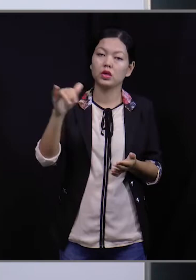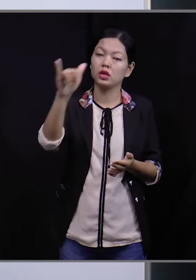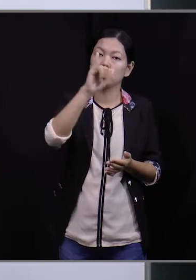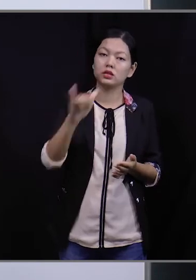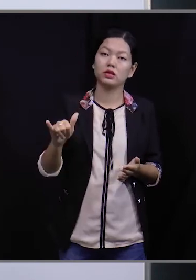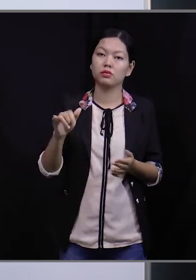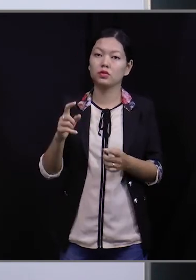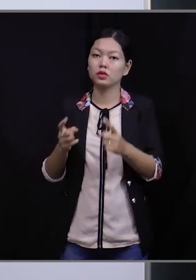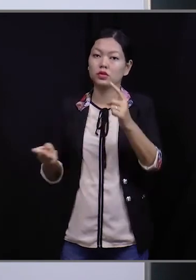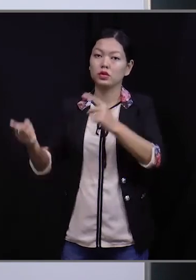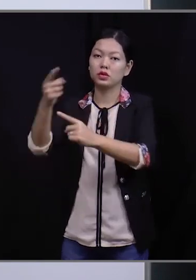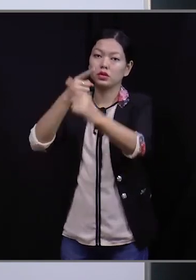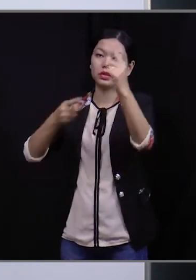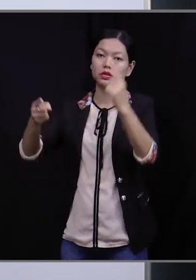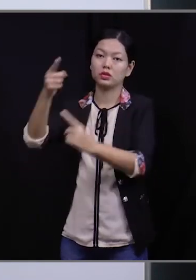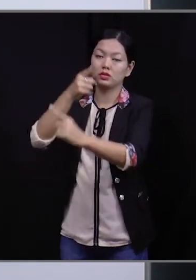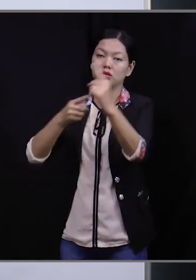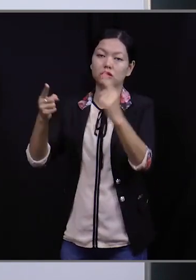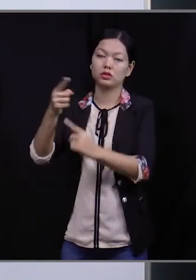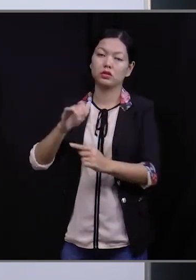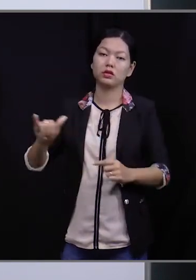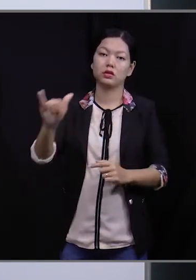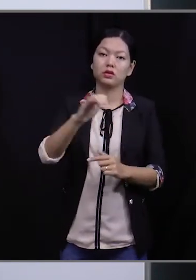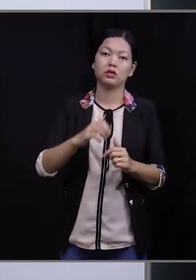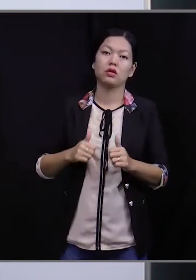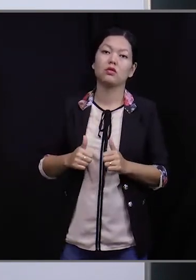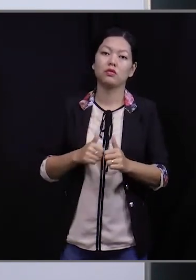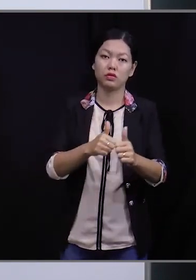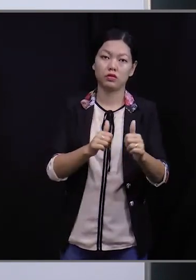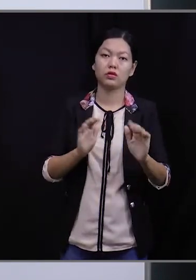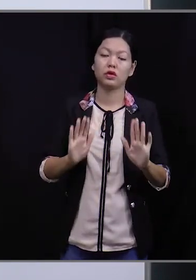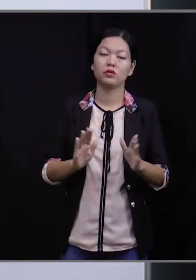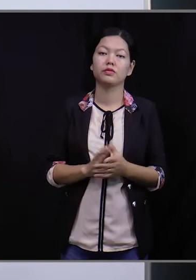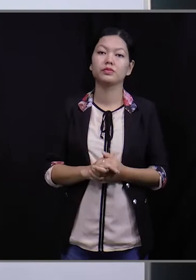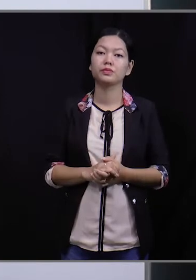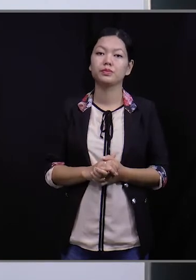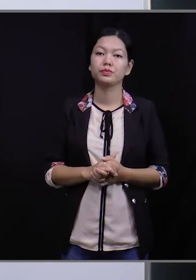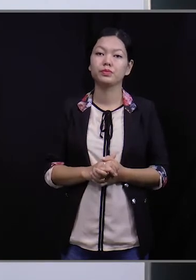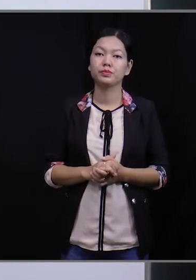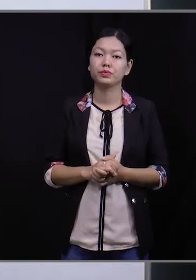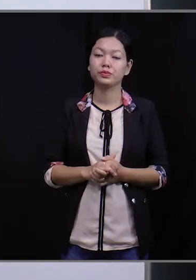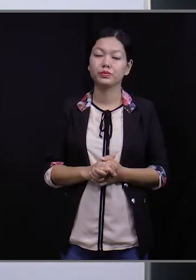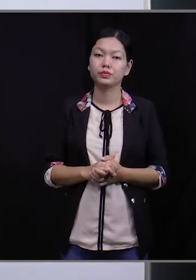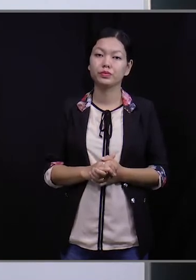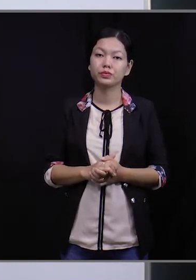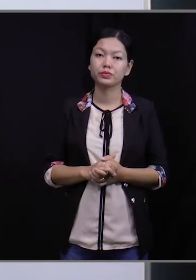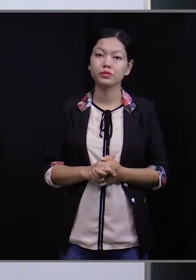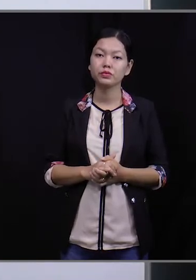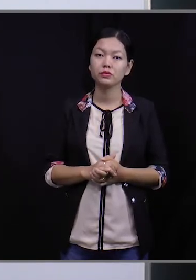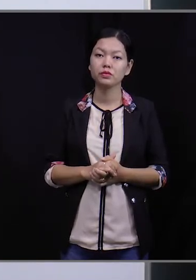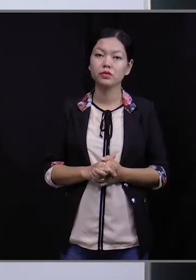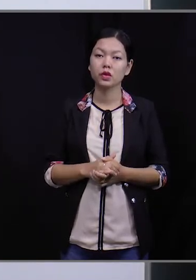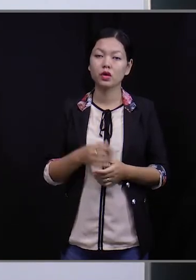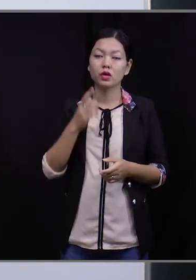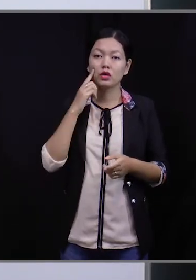or loan from the commercial bank. So when this is undertaken, slowly and gradually, income of the people